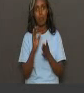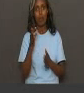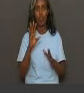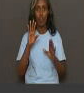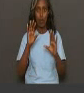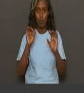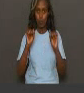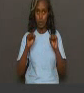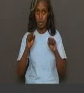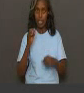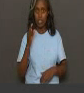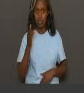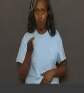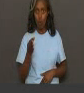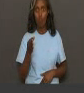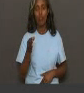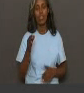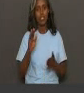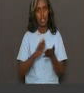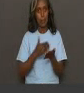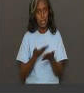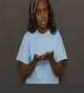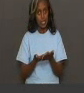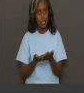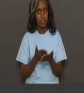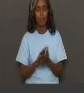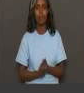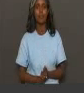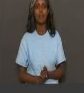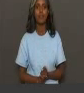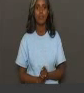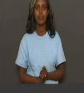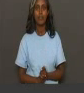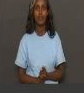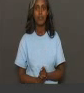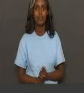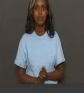of possibilities of tibs.